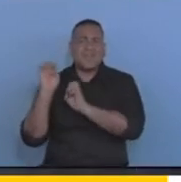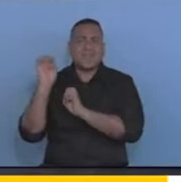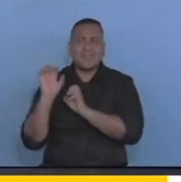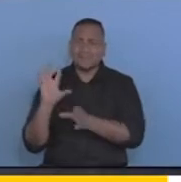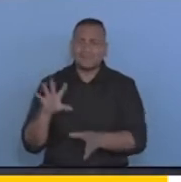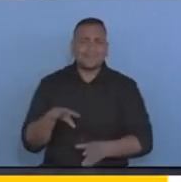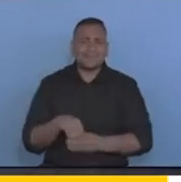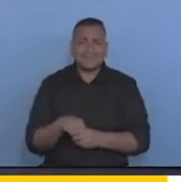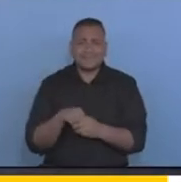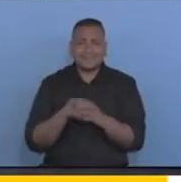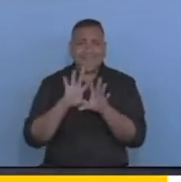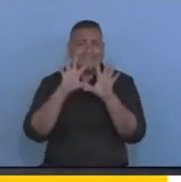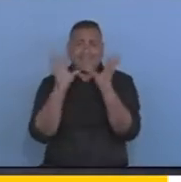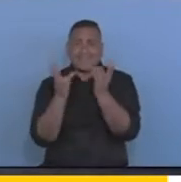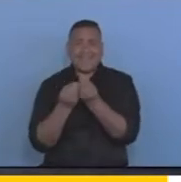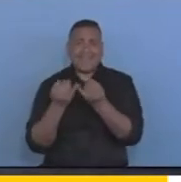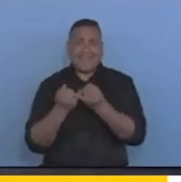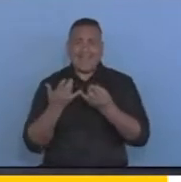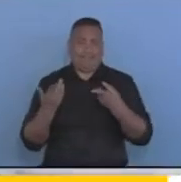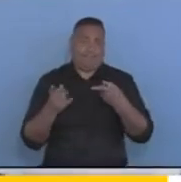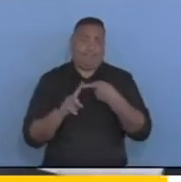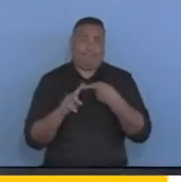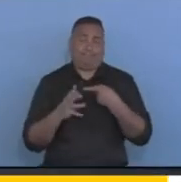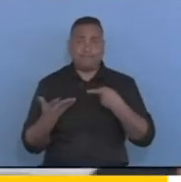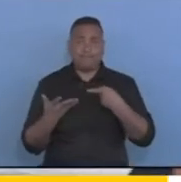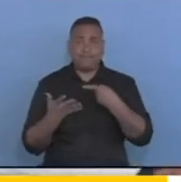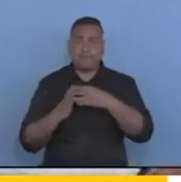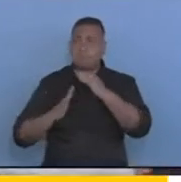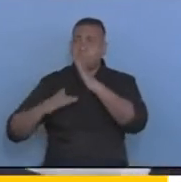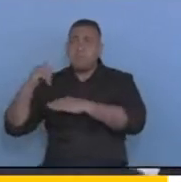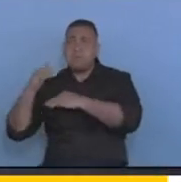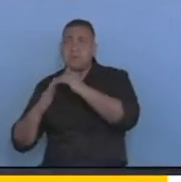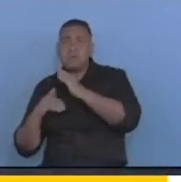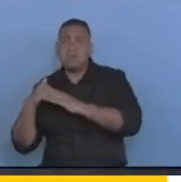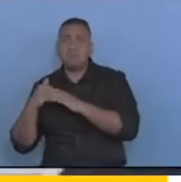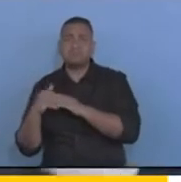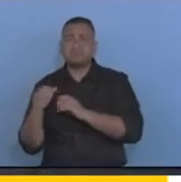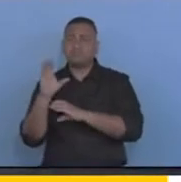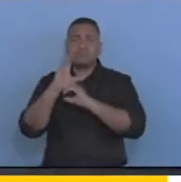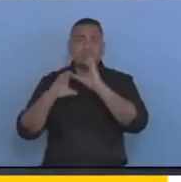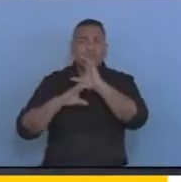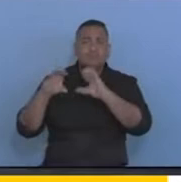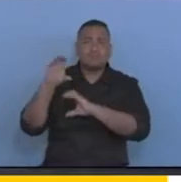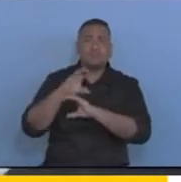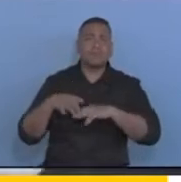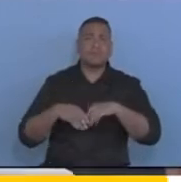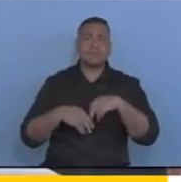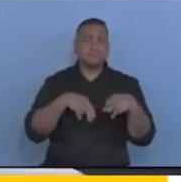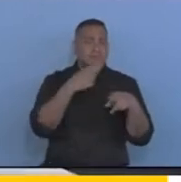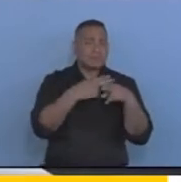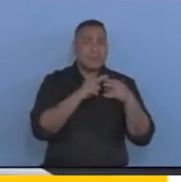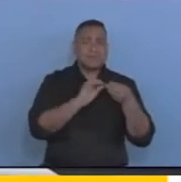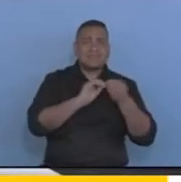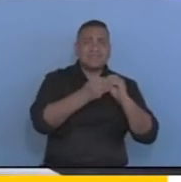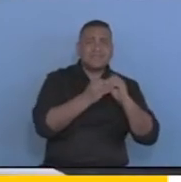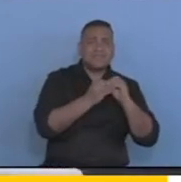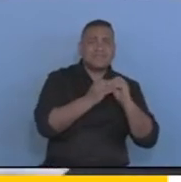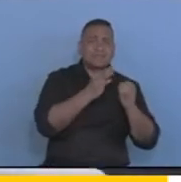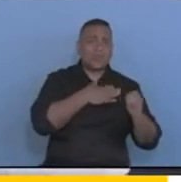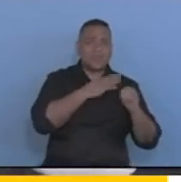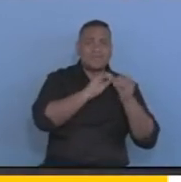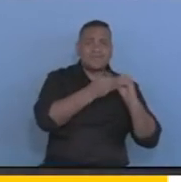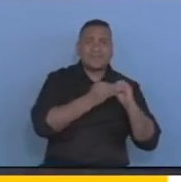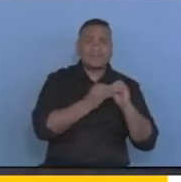things from building to bricklaying exactly. to plumbing, the whole spectrum, electrical,